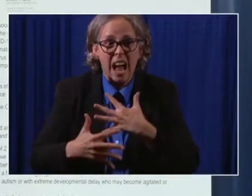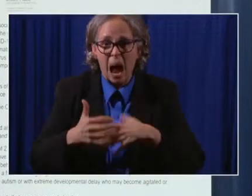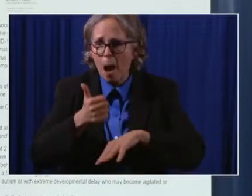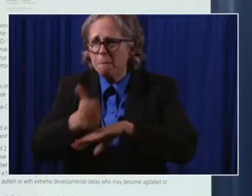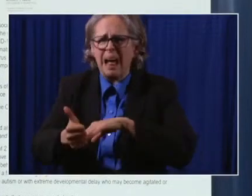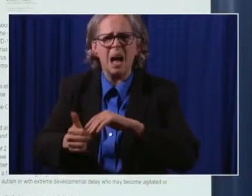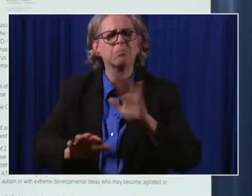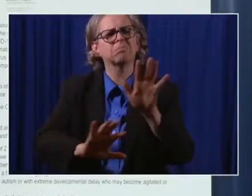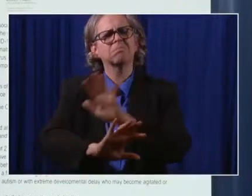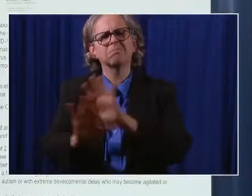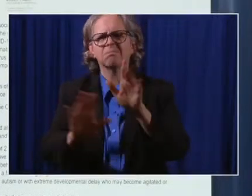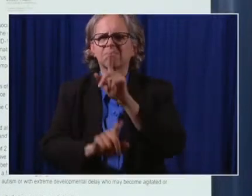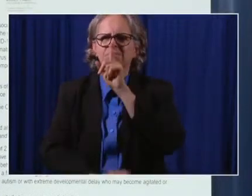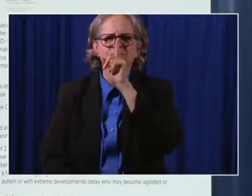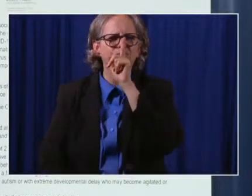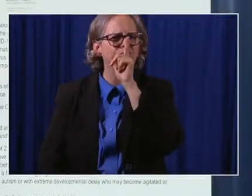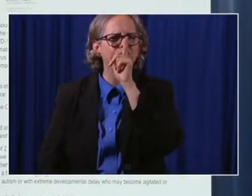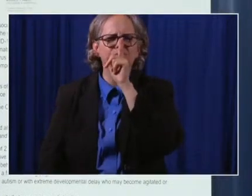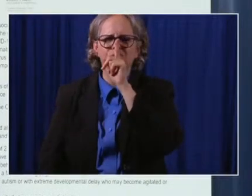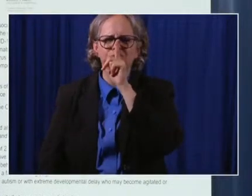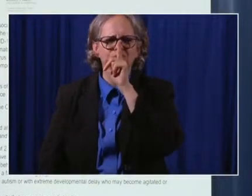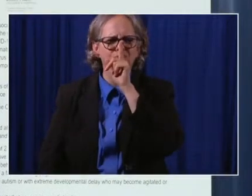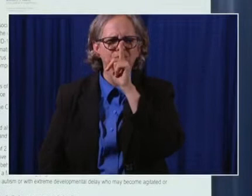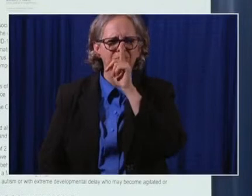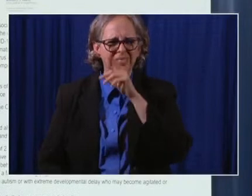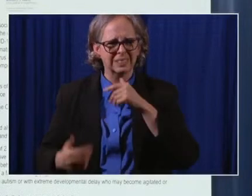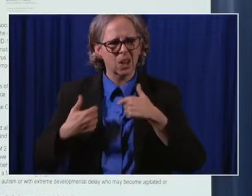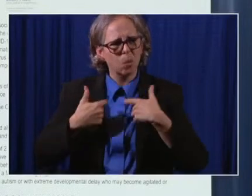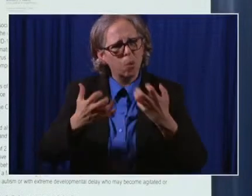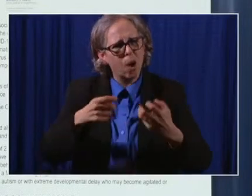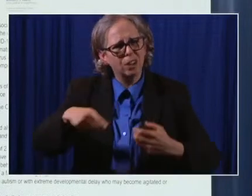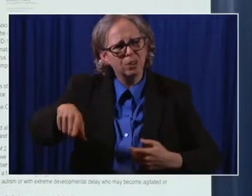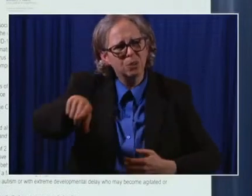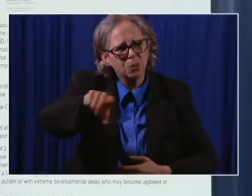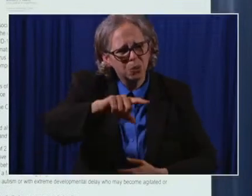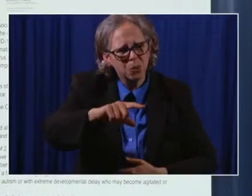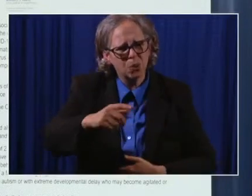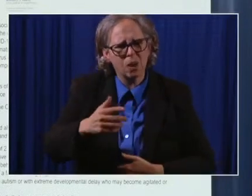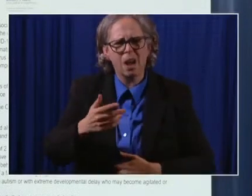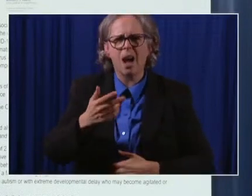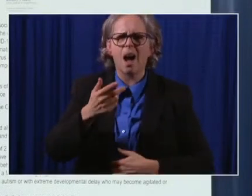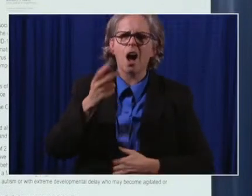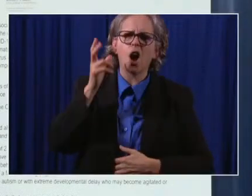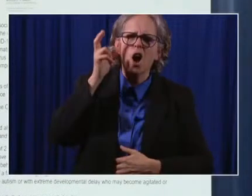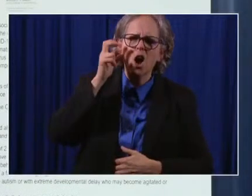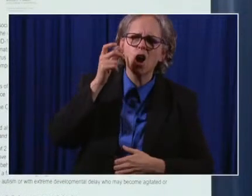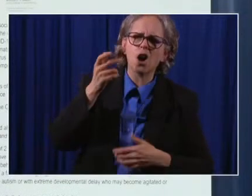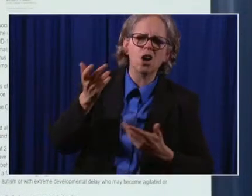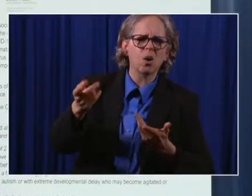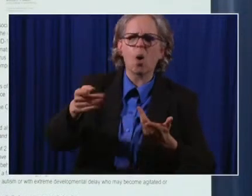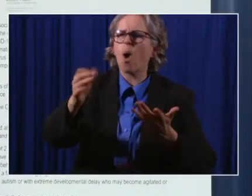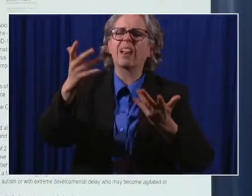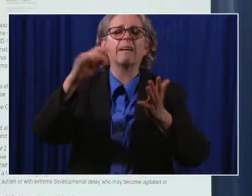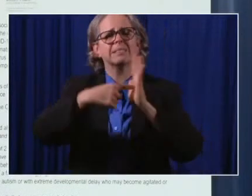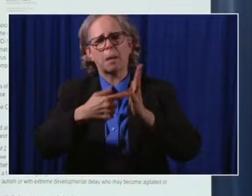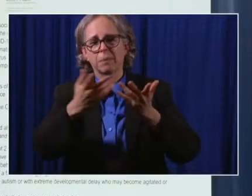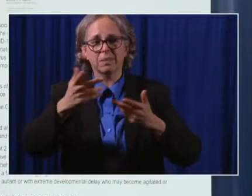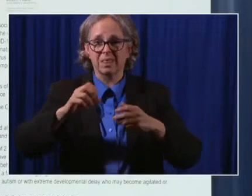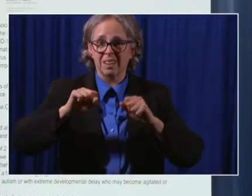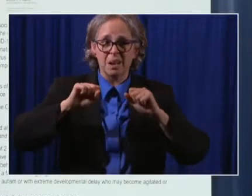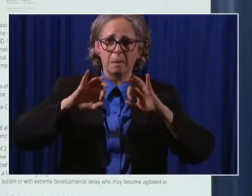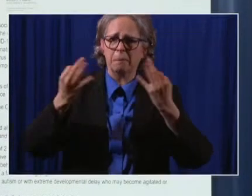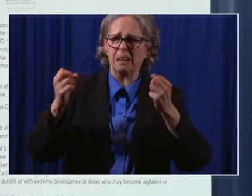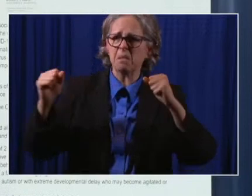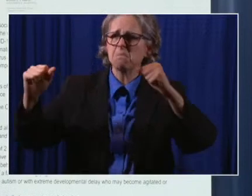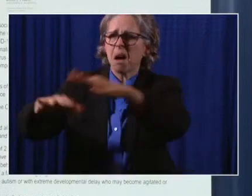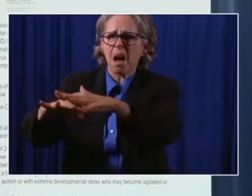illustrative of situations that we ought to try to avoid. I want to talk about a few of these